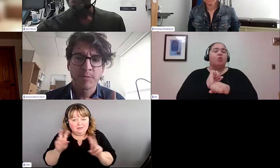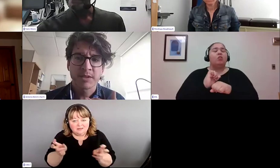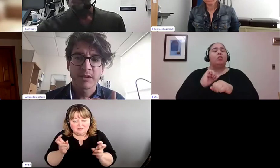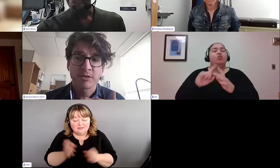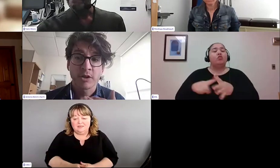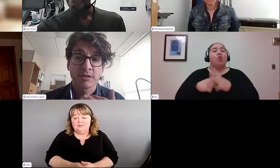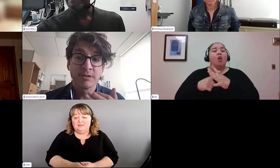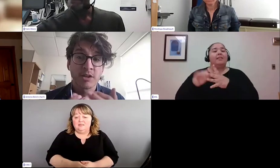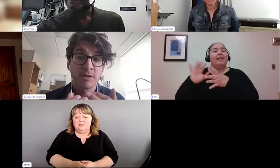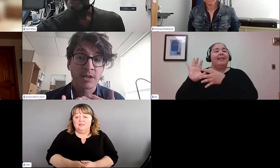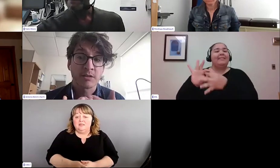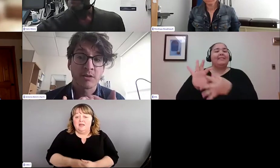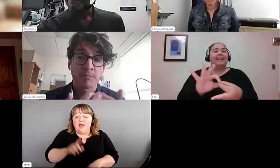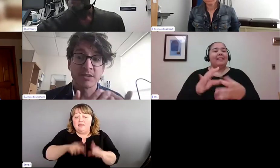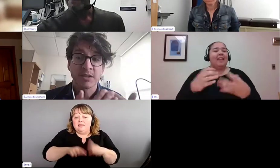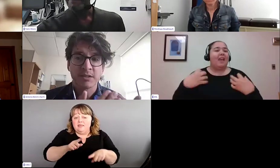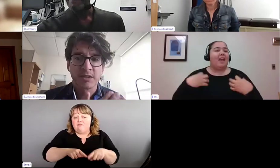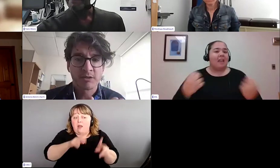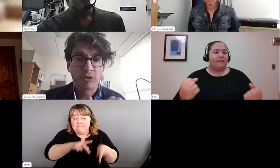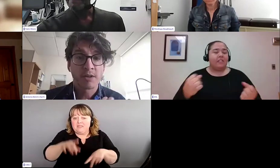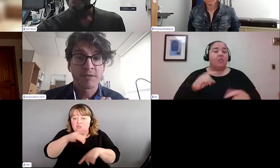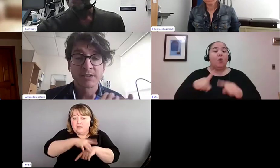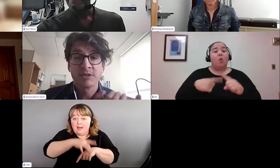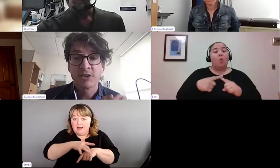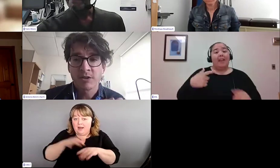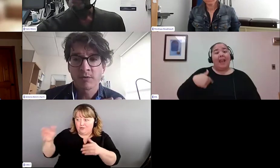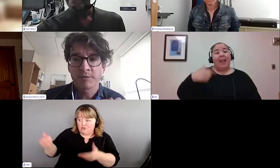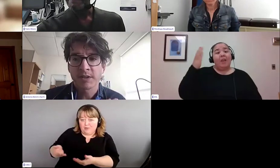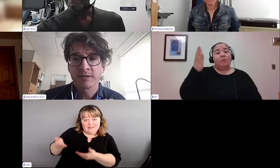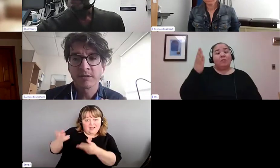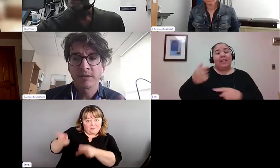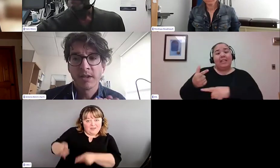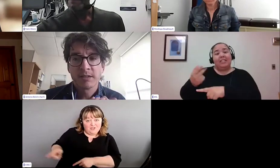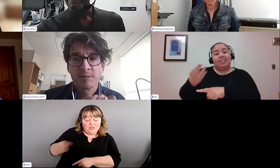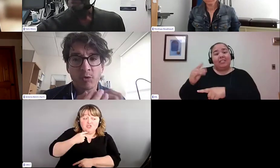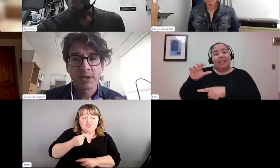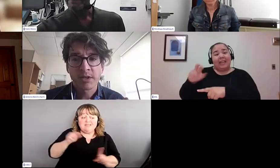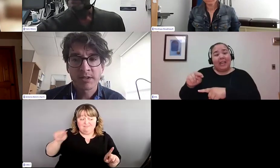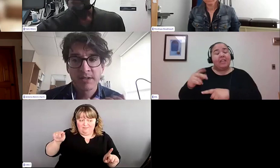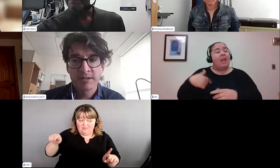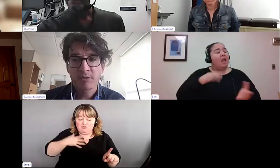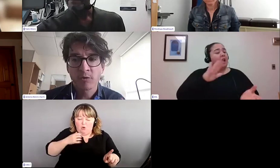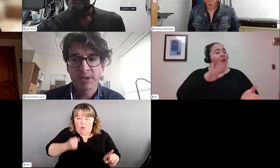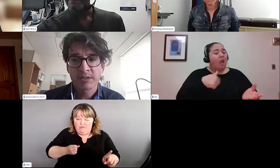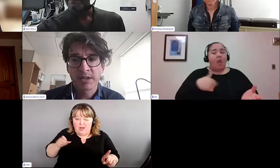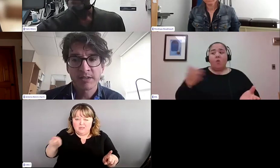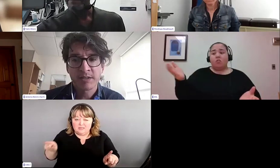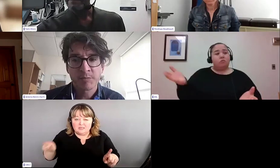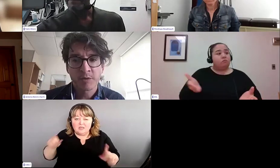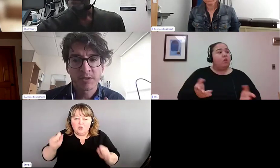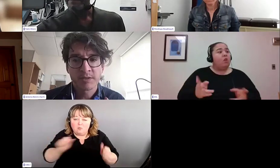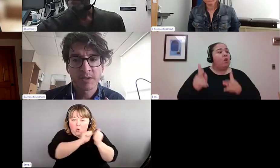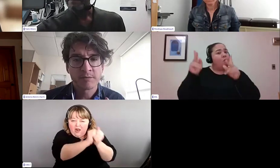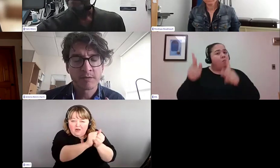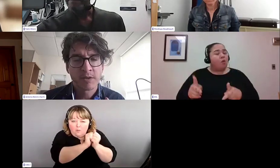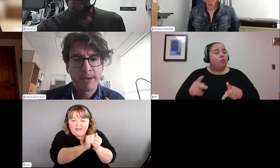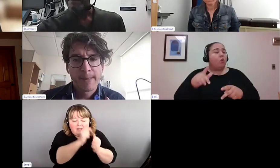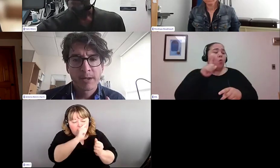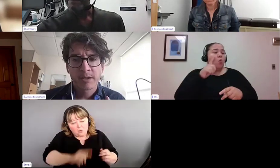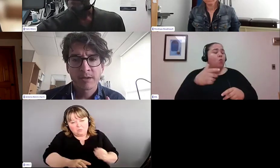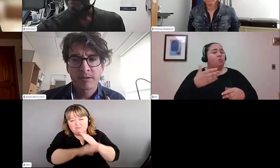I present Ghislaine to some of my patients, I say I would like to present them to somebody in whom I have confidence, who might